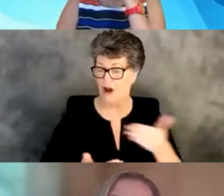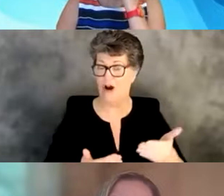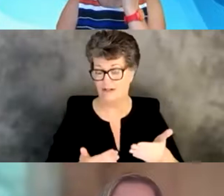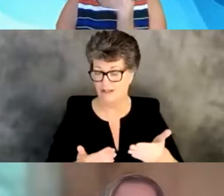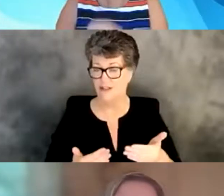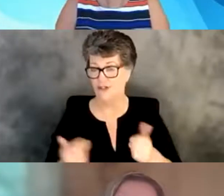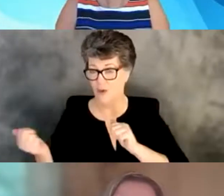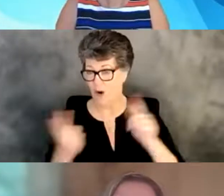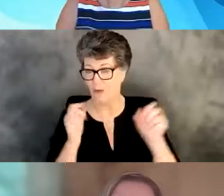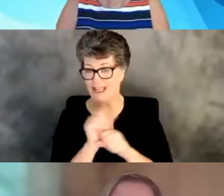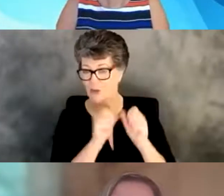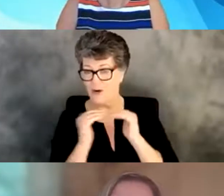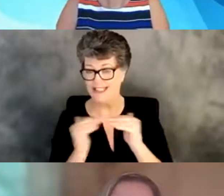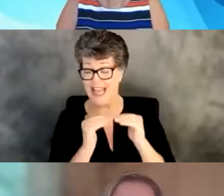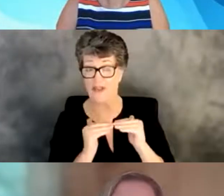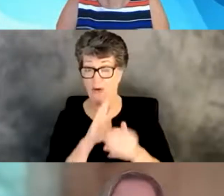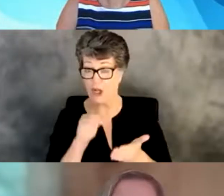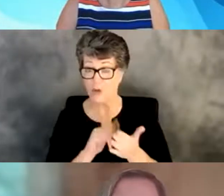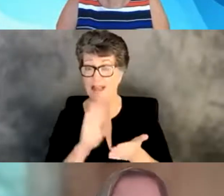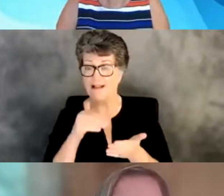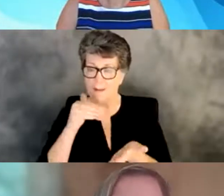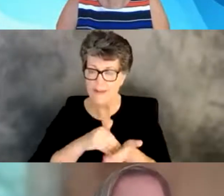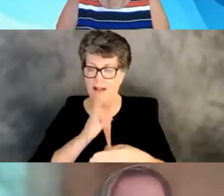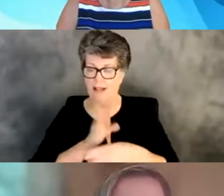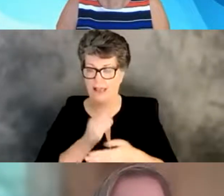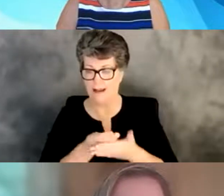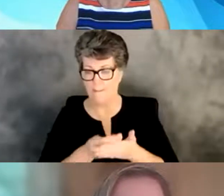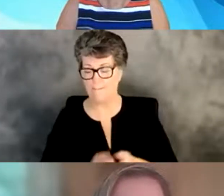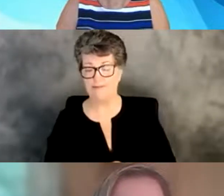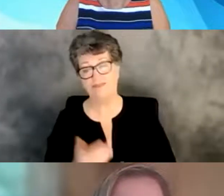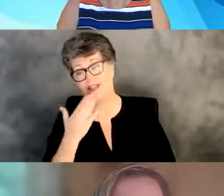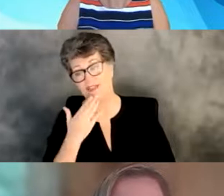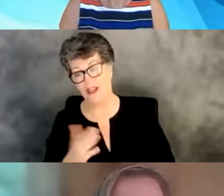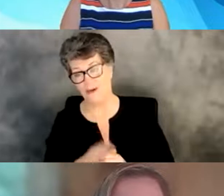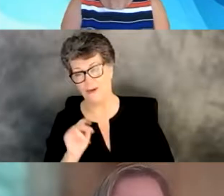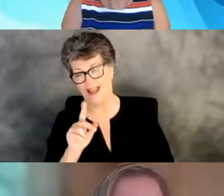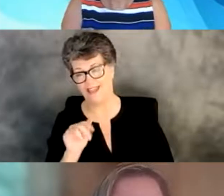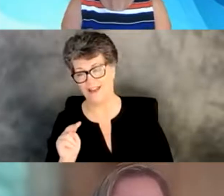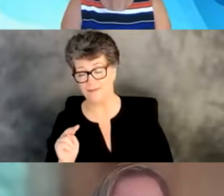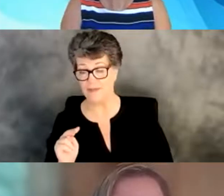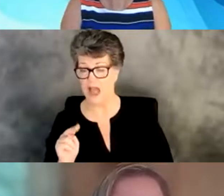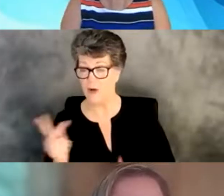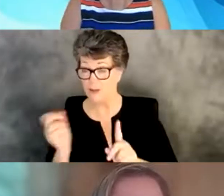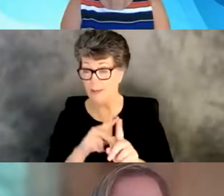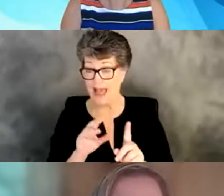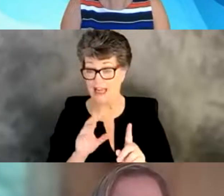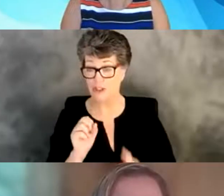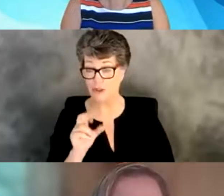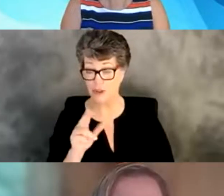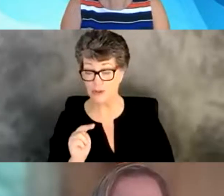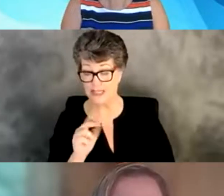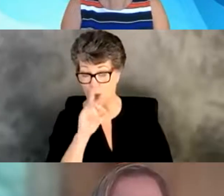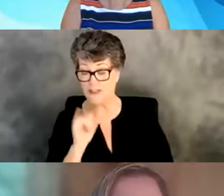and including the middle income. Thank you. Thank you very much, Kathleen. I want to swing back around to Susan. It looks like